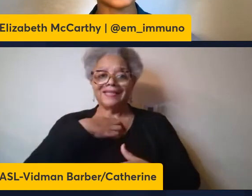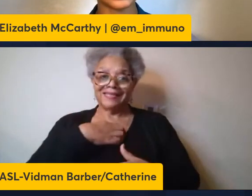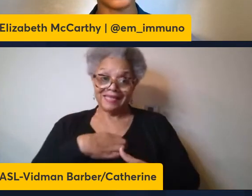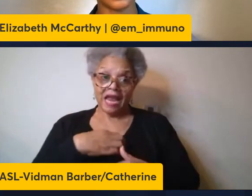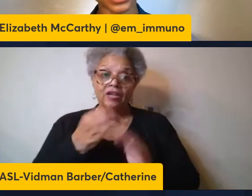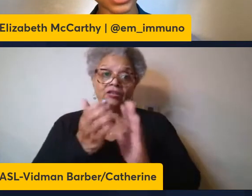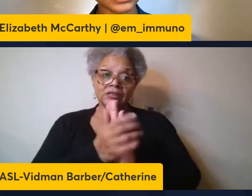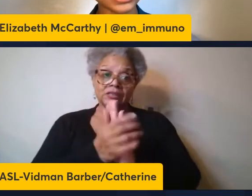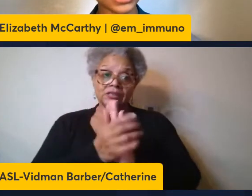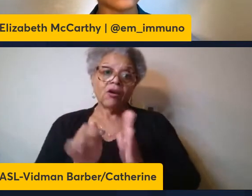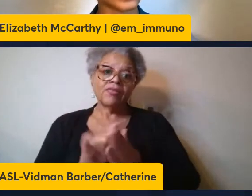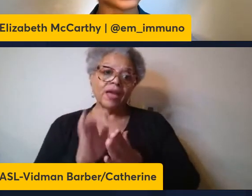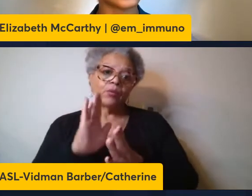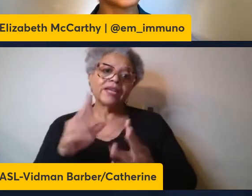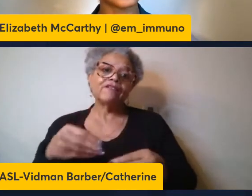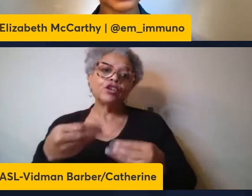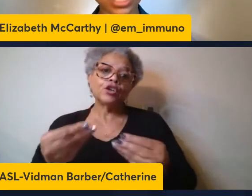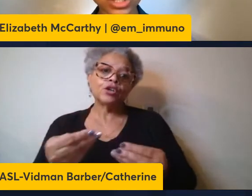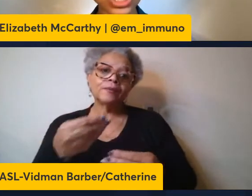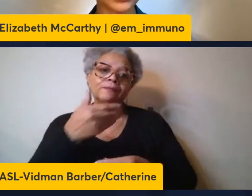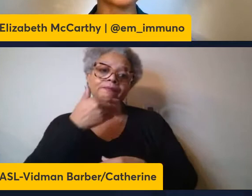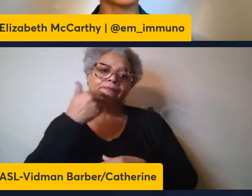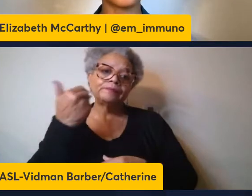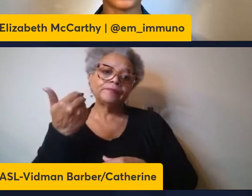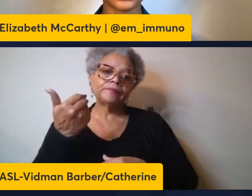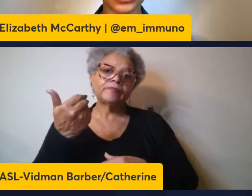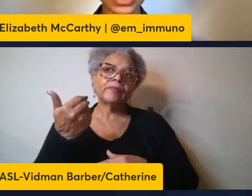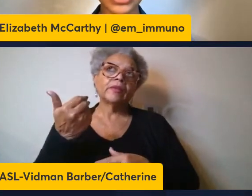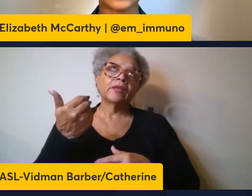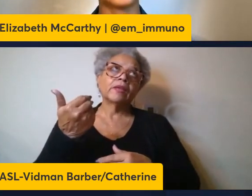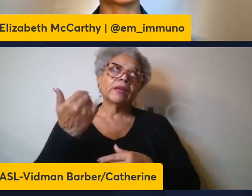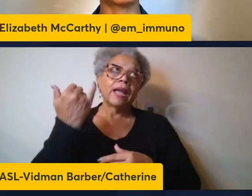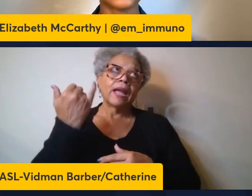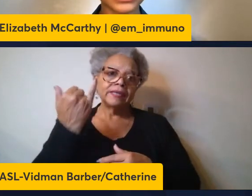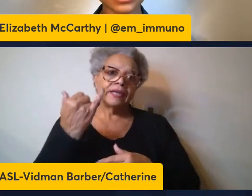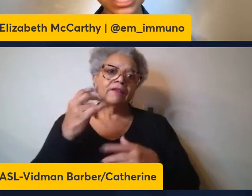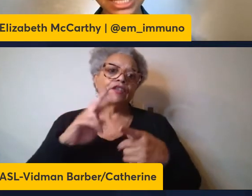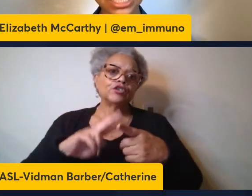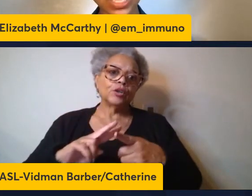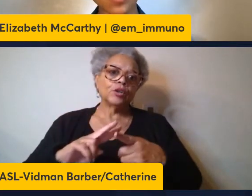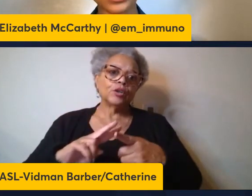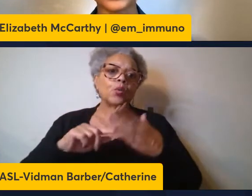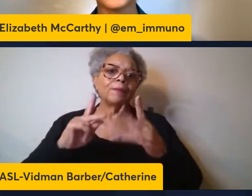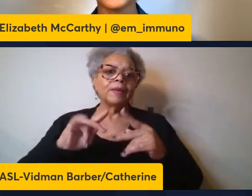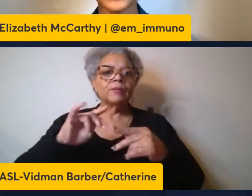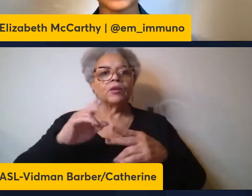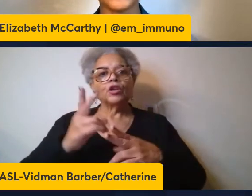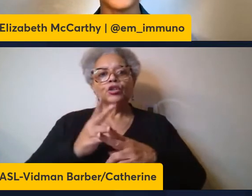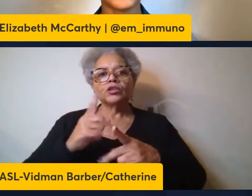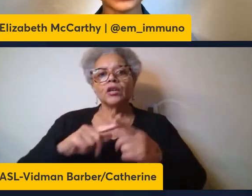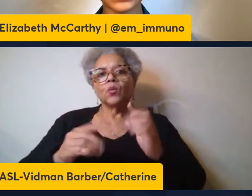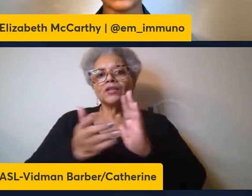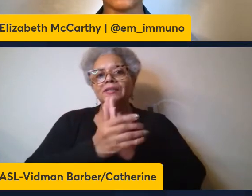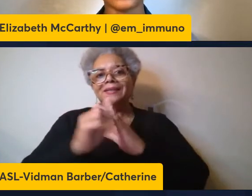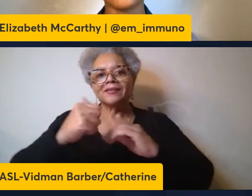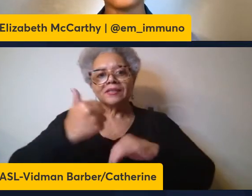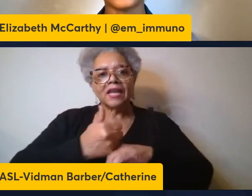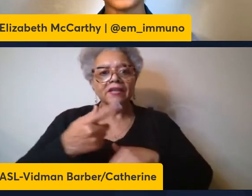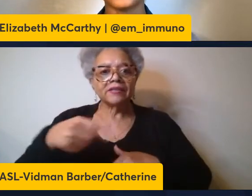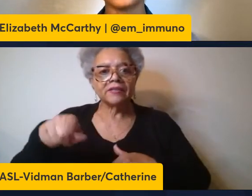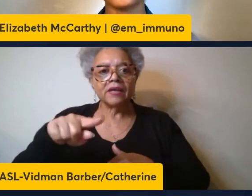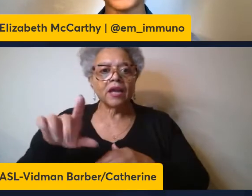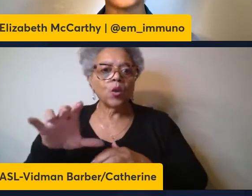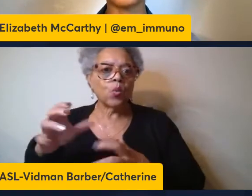So that's going to give you a really good idea of like terminology that our people are using in terms of skill sets that they want. And I think you're going to see a lot